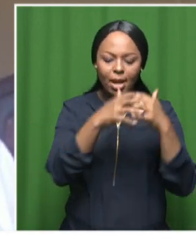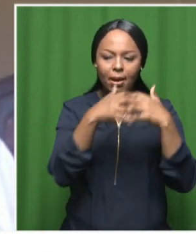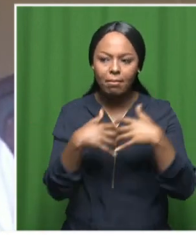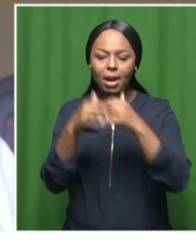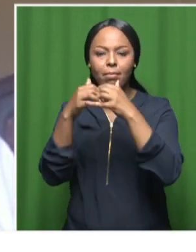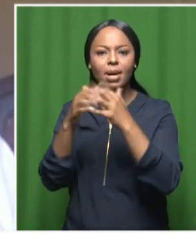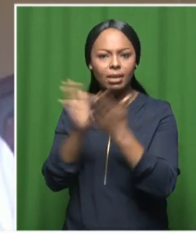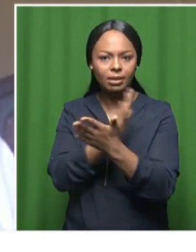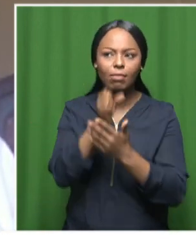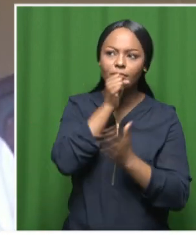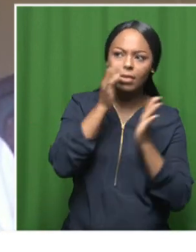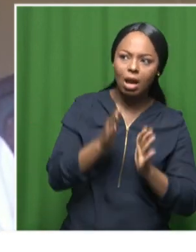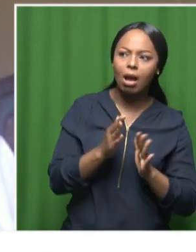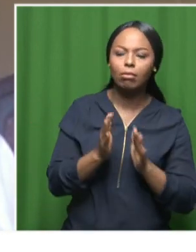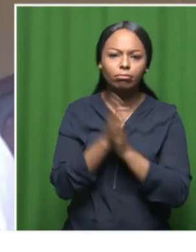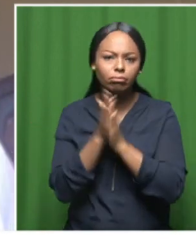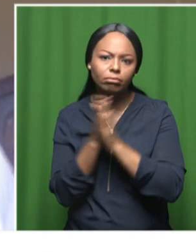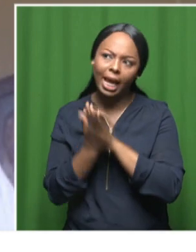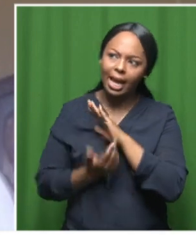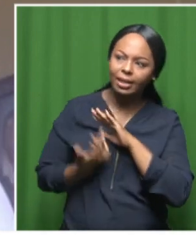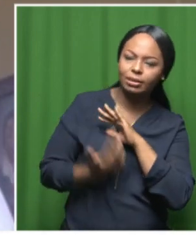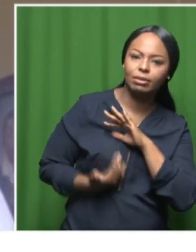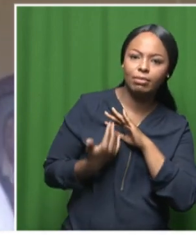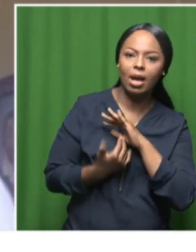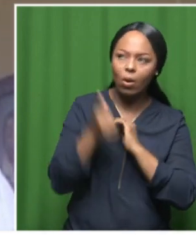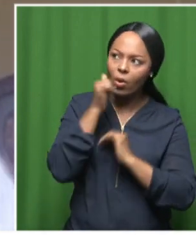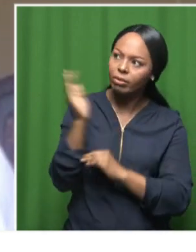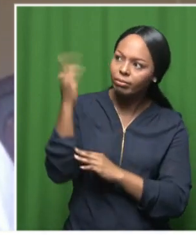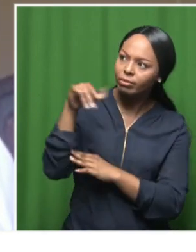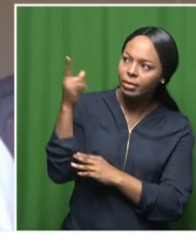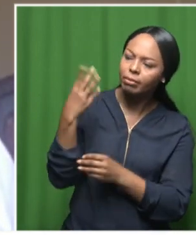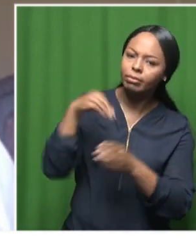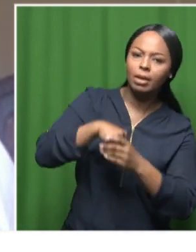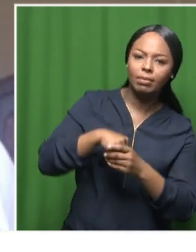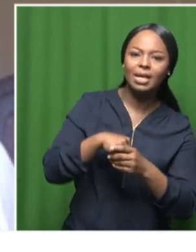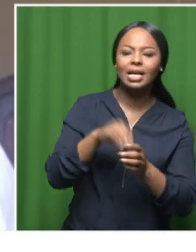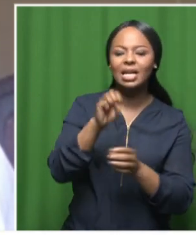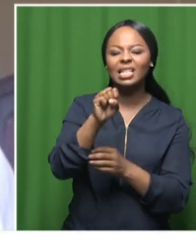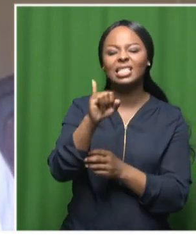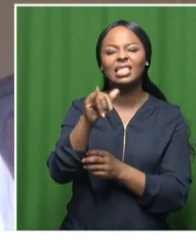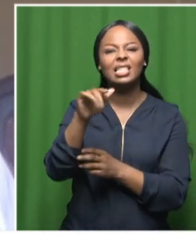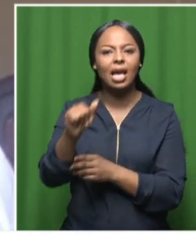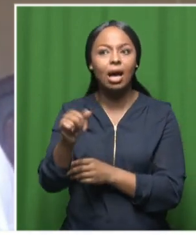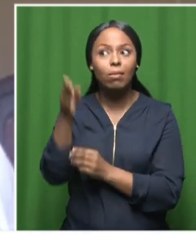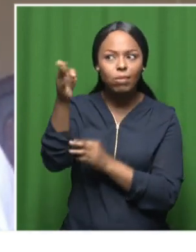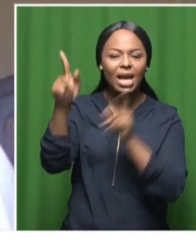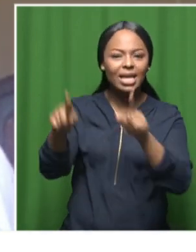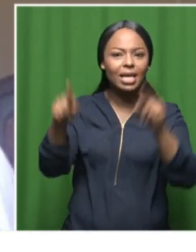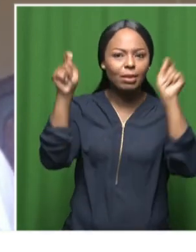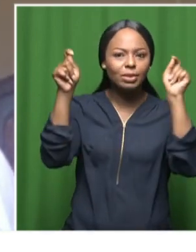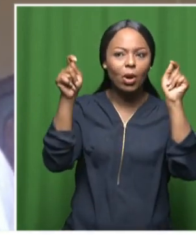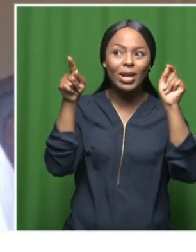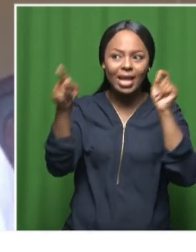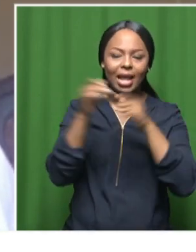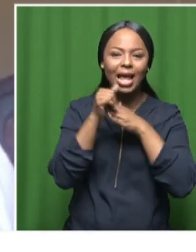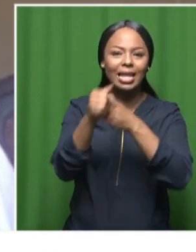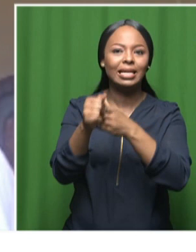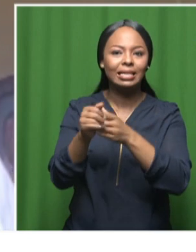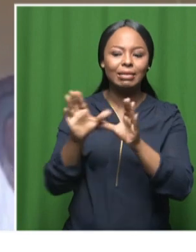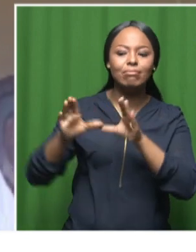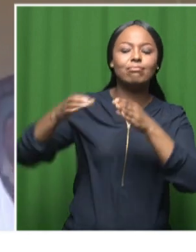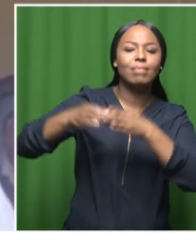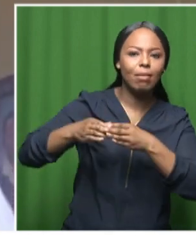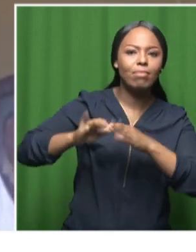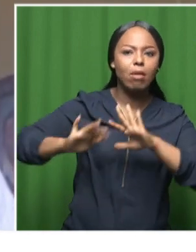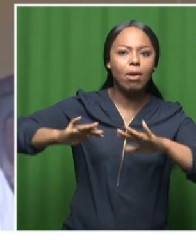at the moment when they get called in onto stage. What Siyamakuzeni did recently in Cape Town as a band leader, as a scat queen,